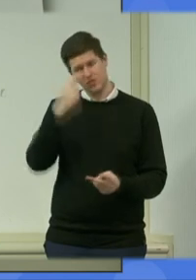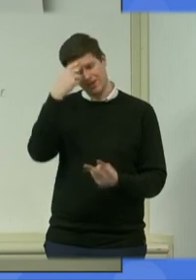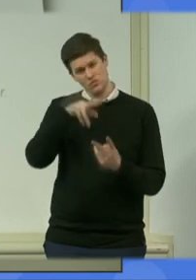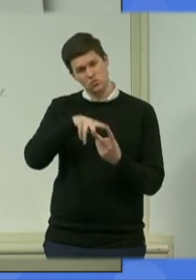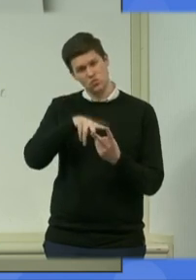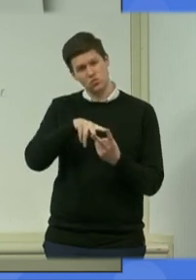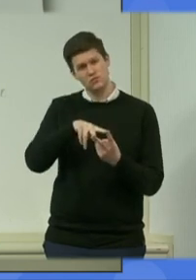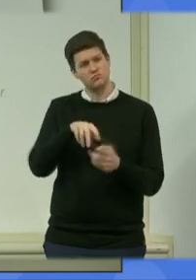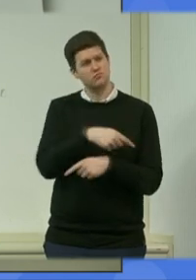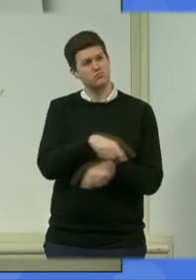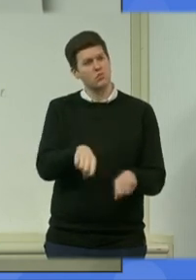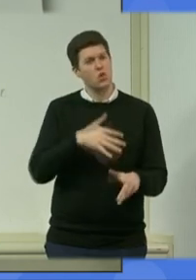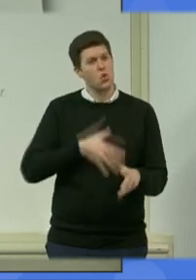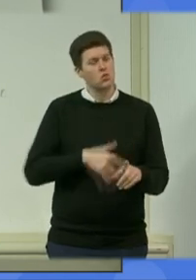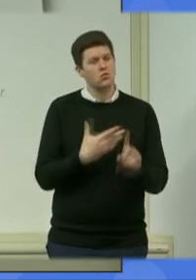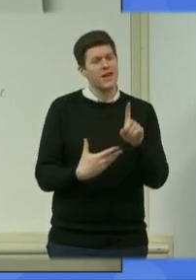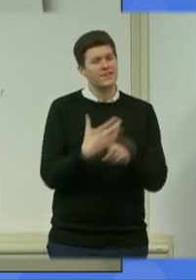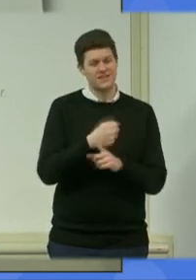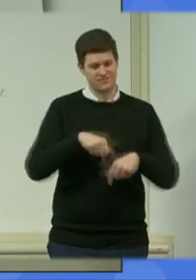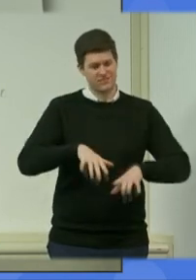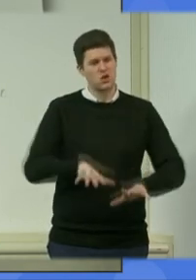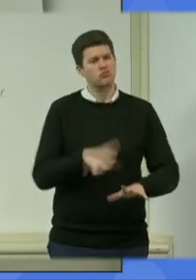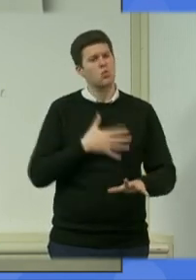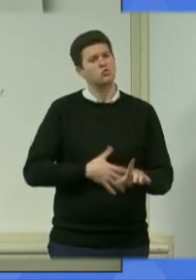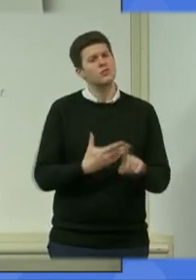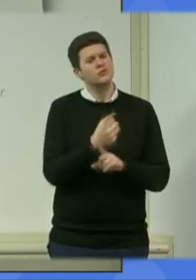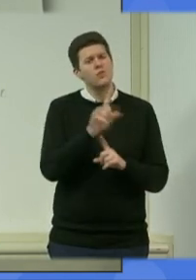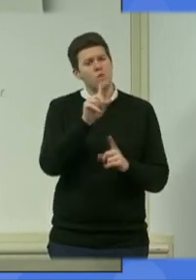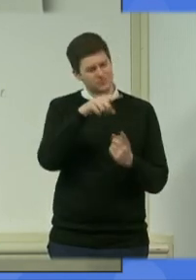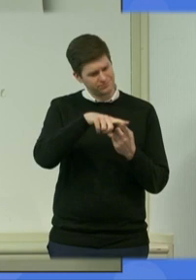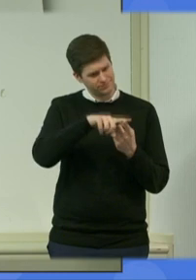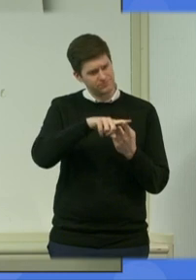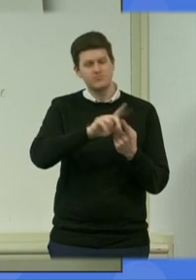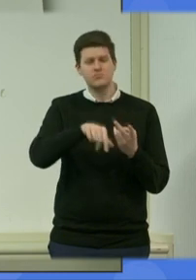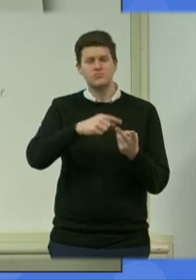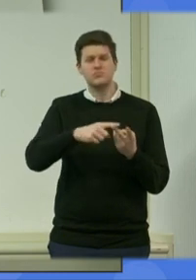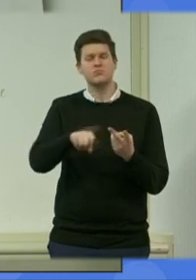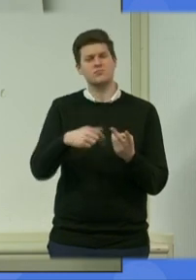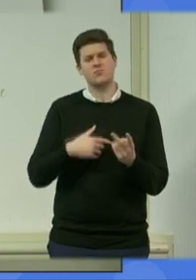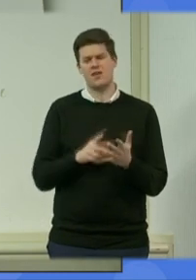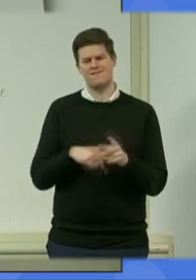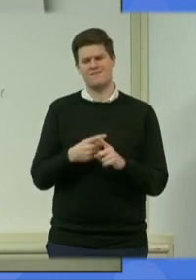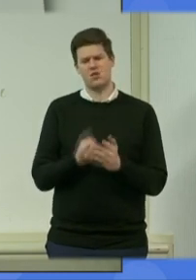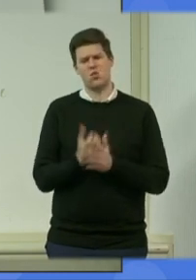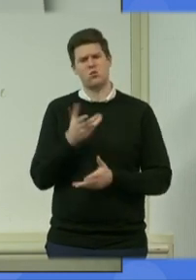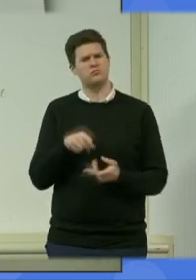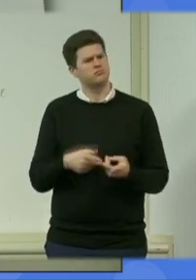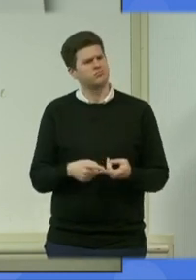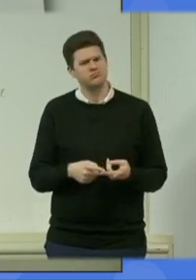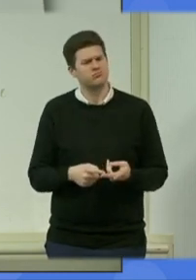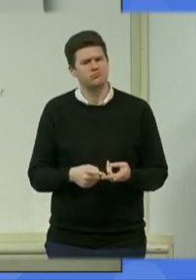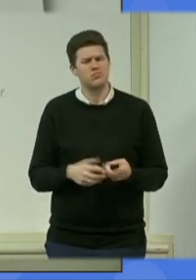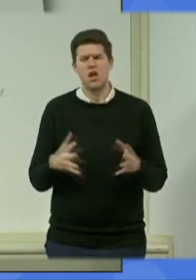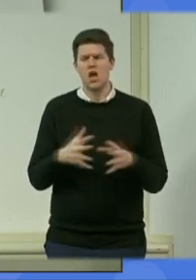is, what is your values? What do you want to achieve as a country? And then thinking about, well, what are some of the costs of tax? How might it kind of discourage work? How